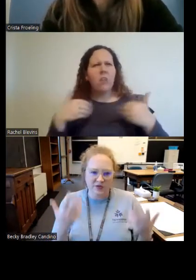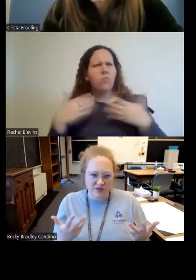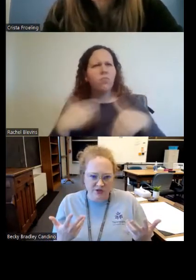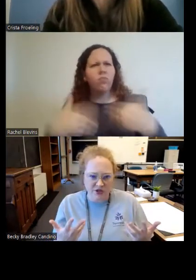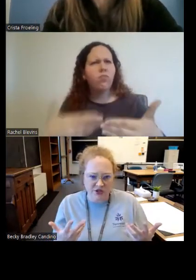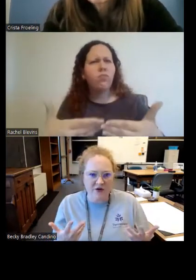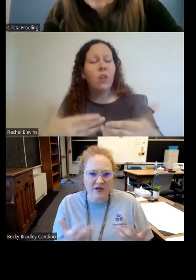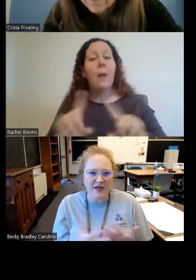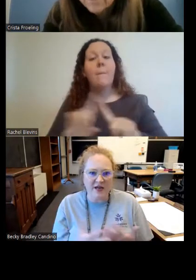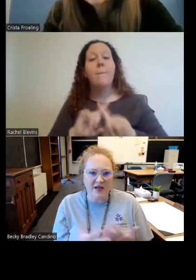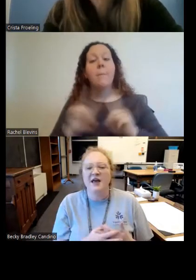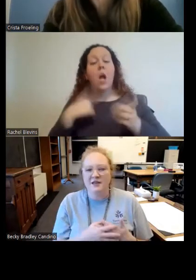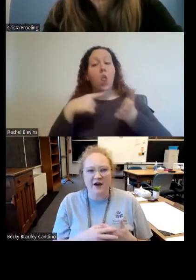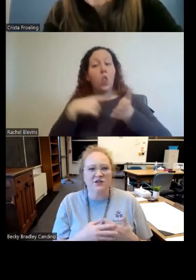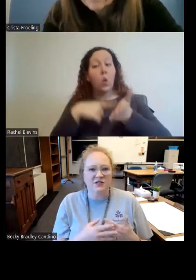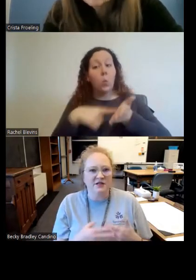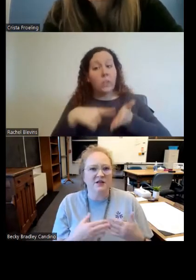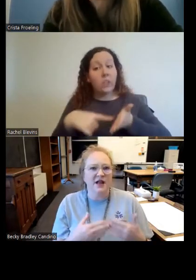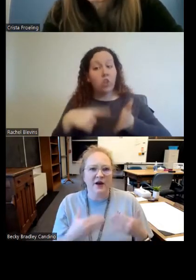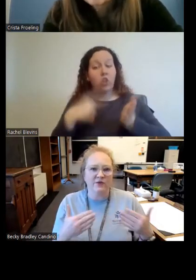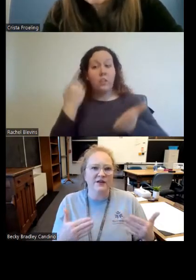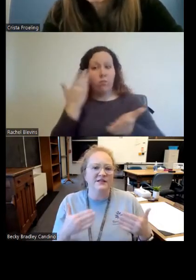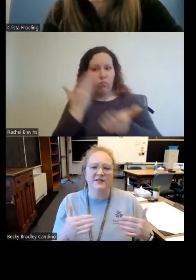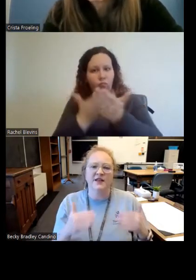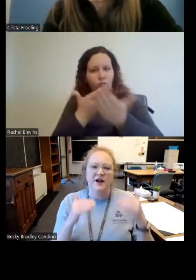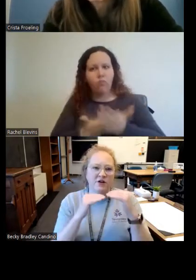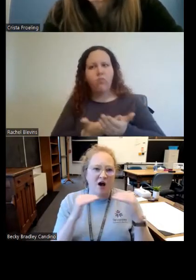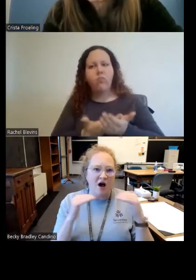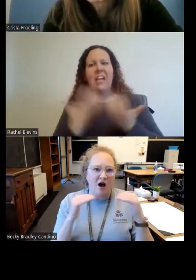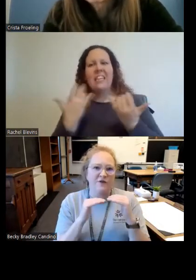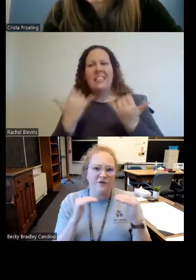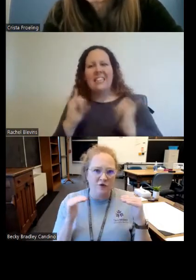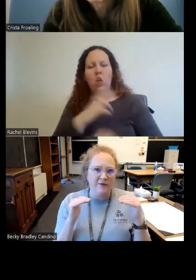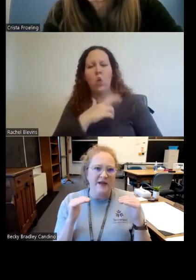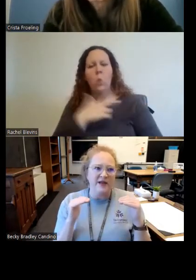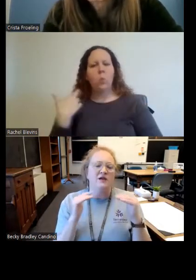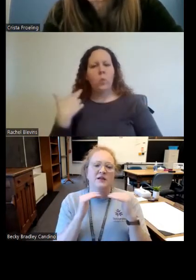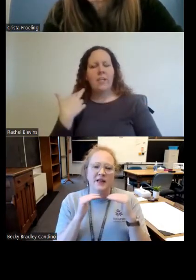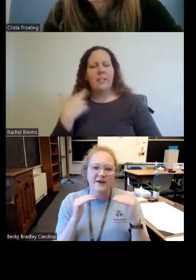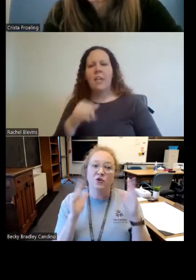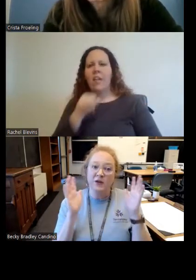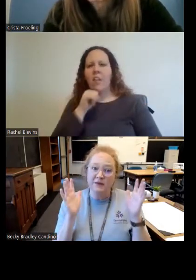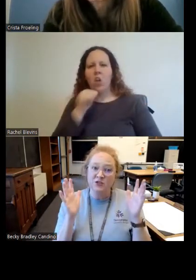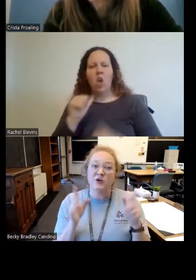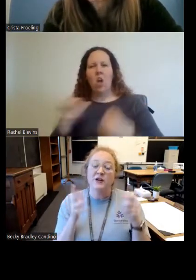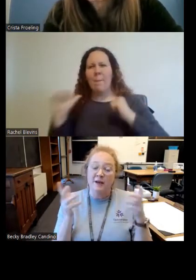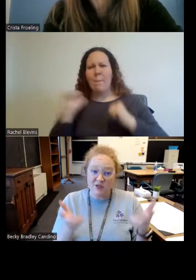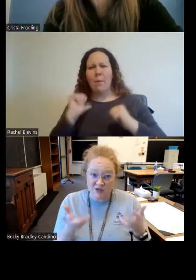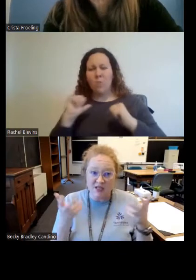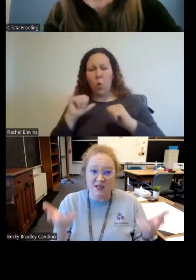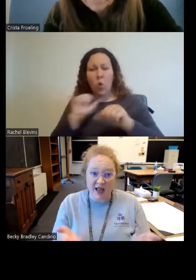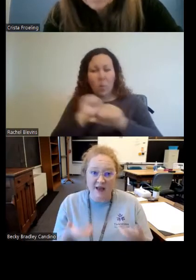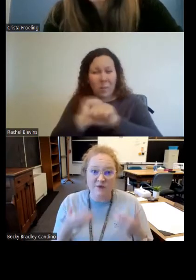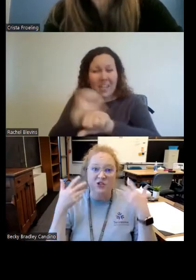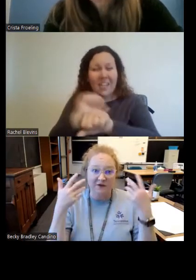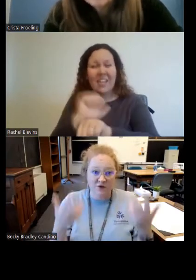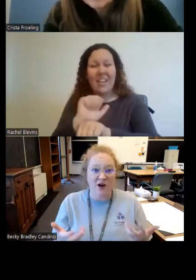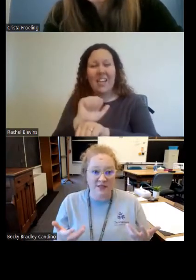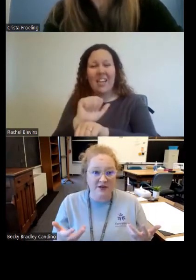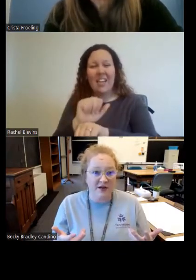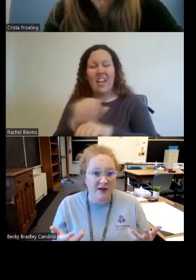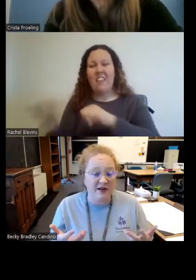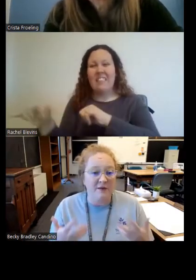the research is showing us, they are still at risk and they are not performing on a level commensurate. And I'm using the language